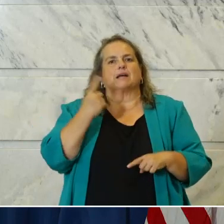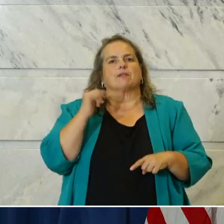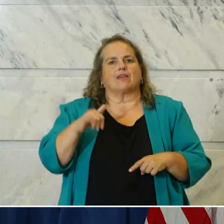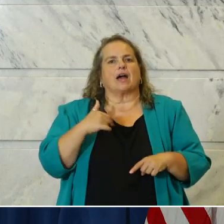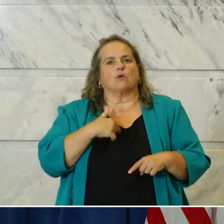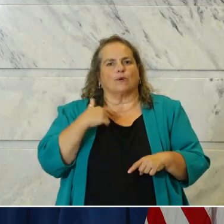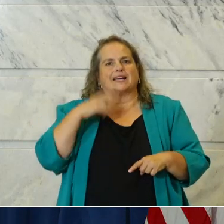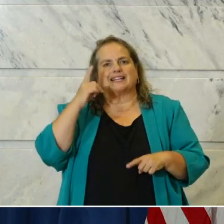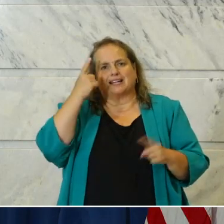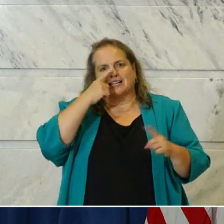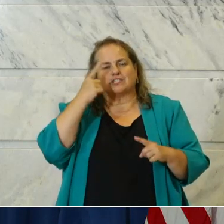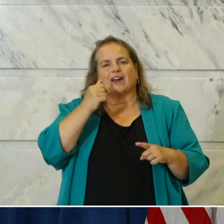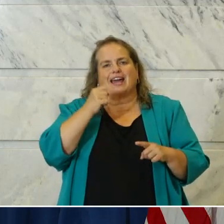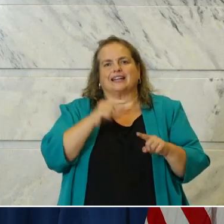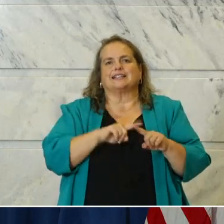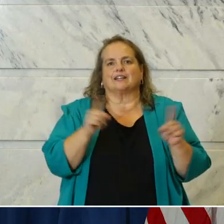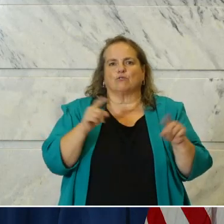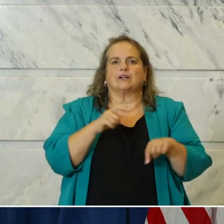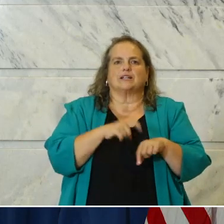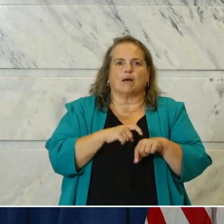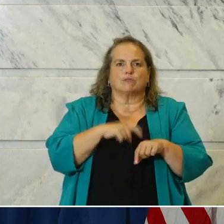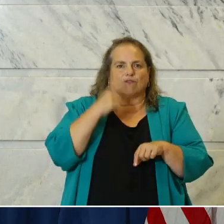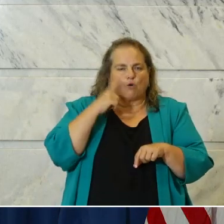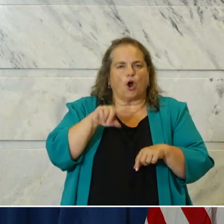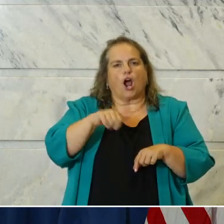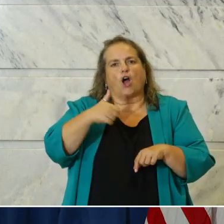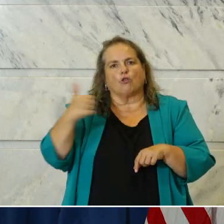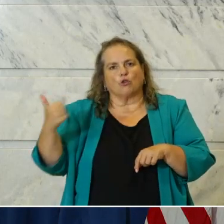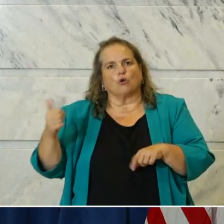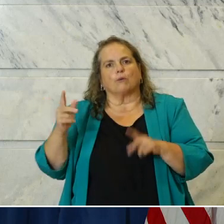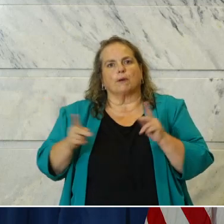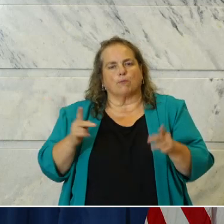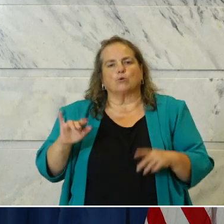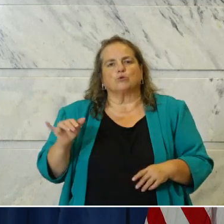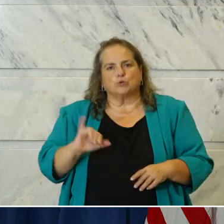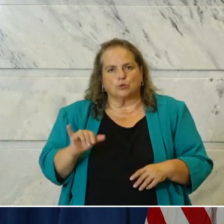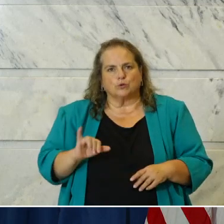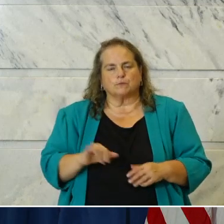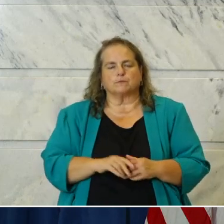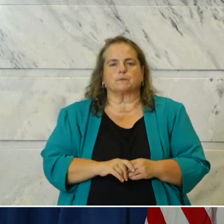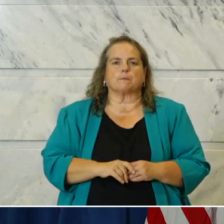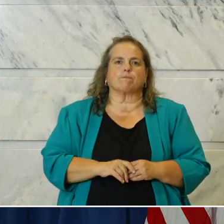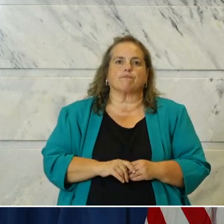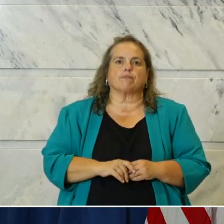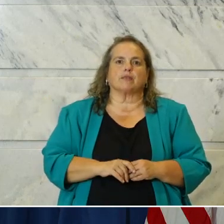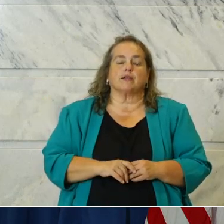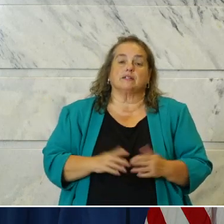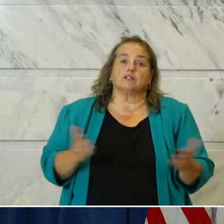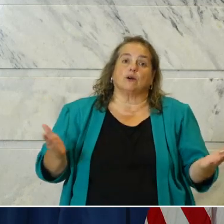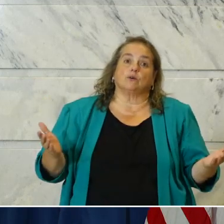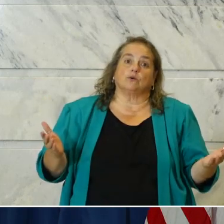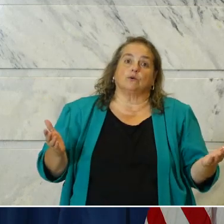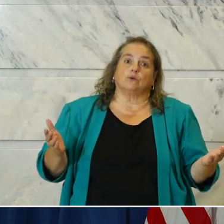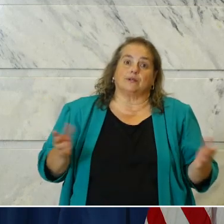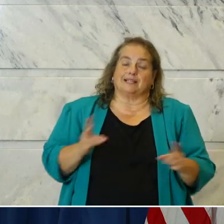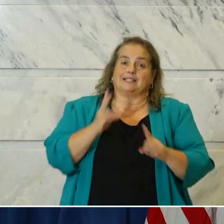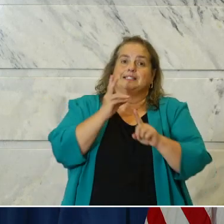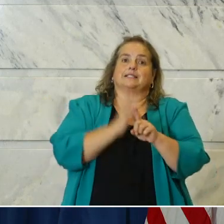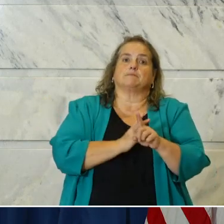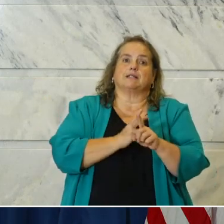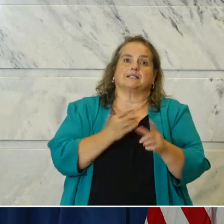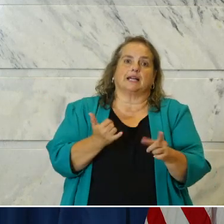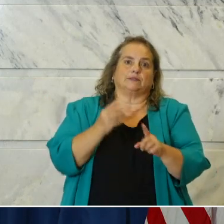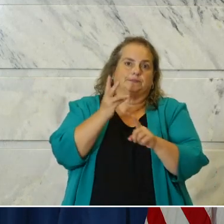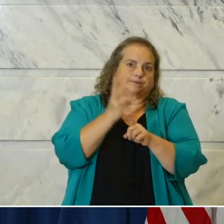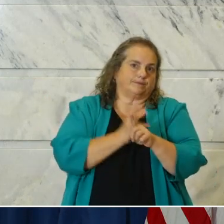considered at different times for other individuals. So we're 6 months.